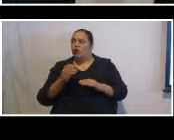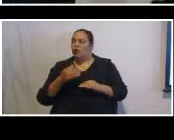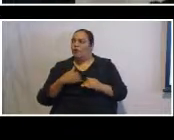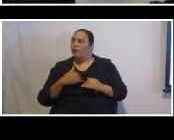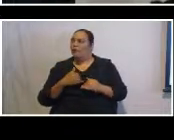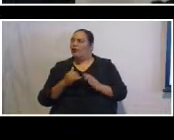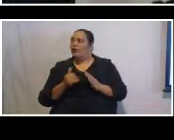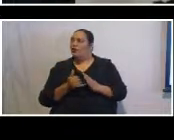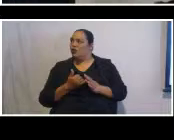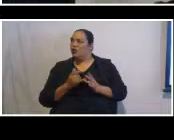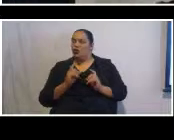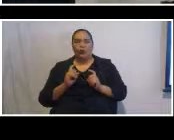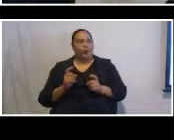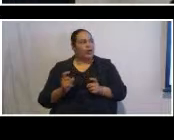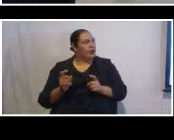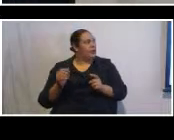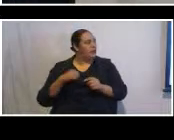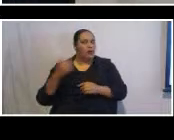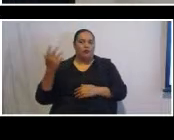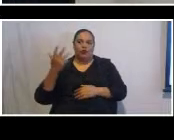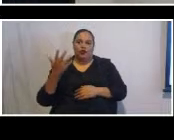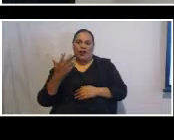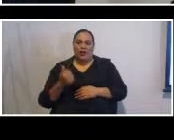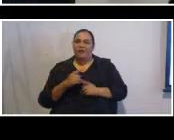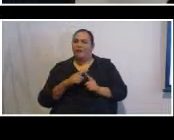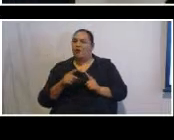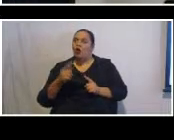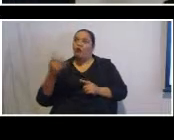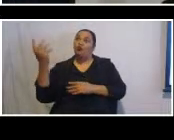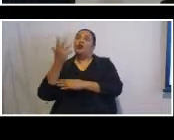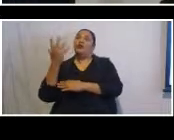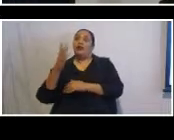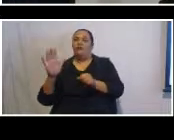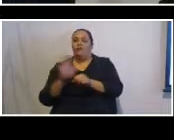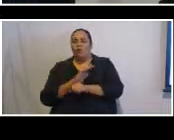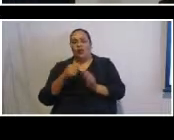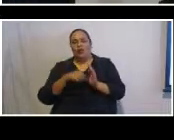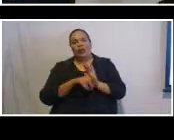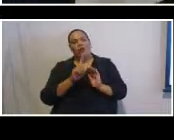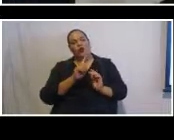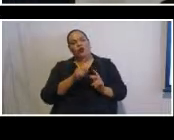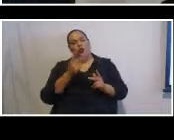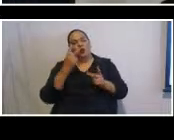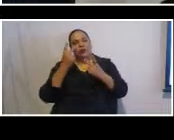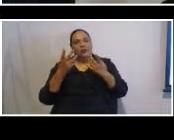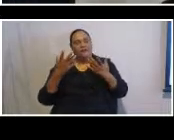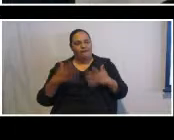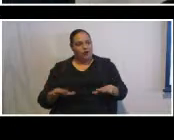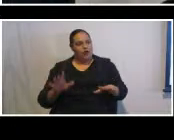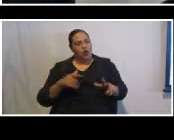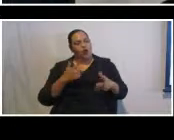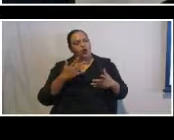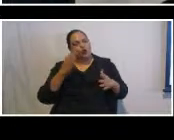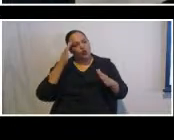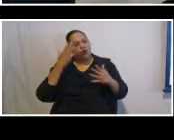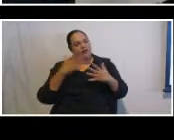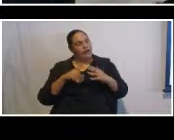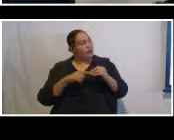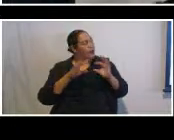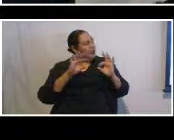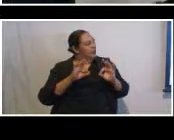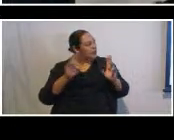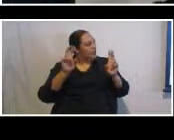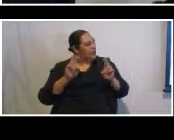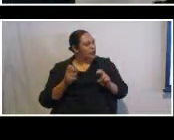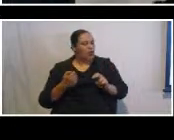to just go quickly to my presentation and not present what you already have seen or what you already know. This is about the